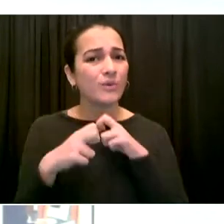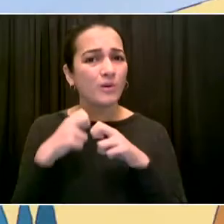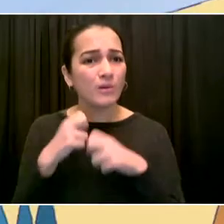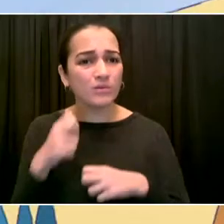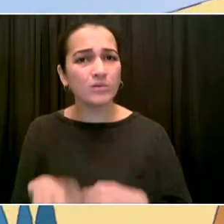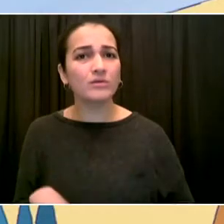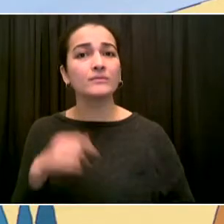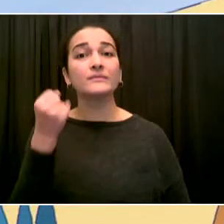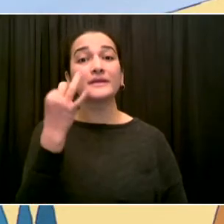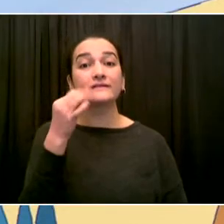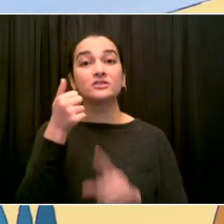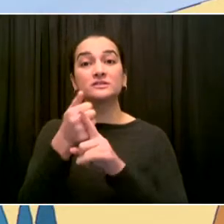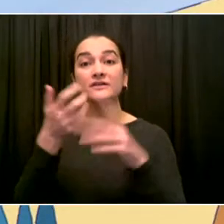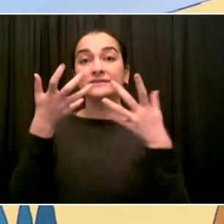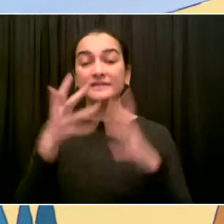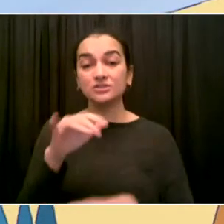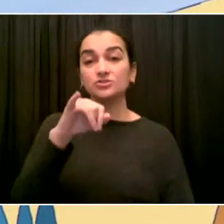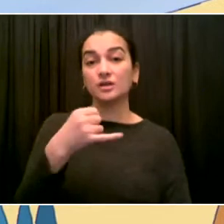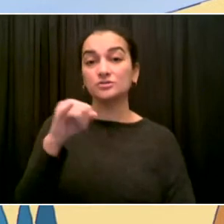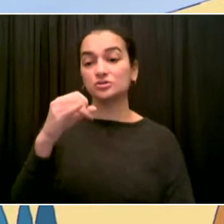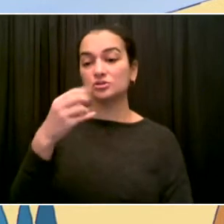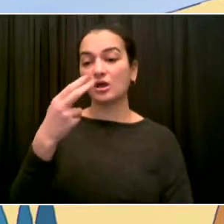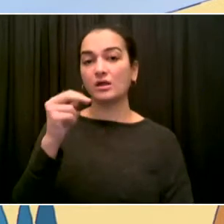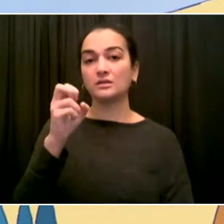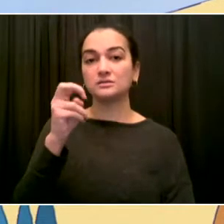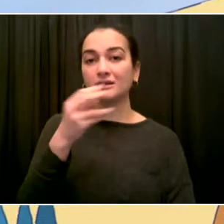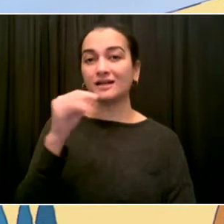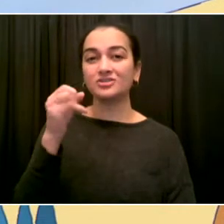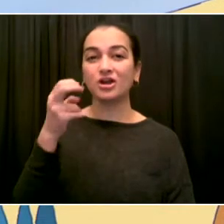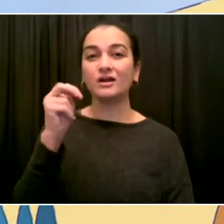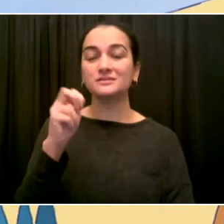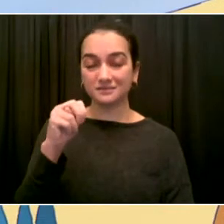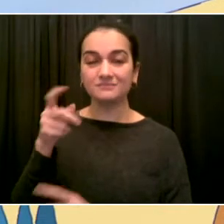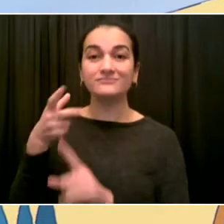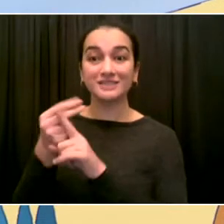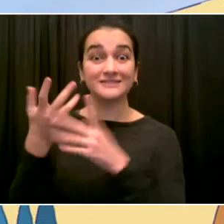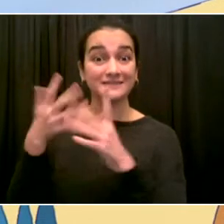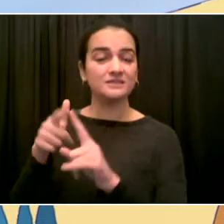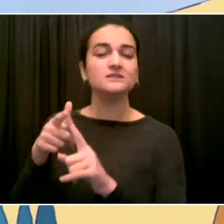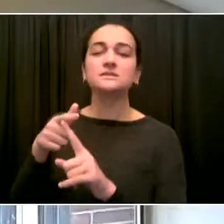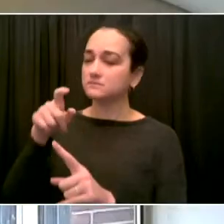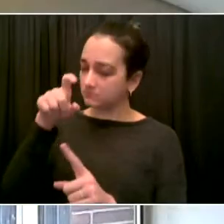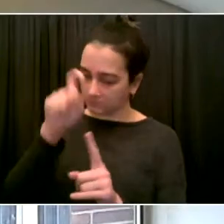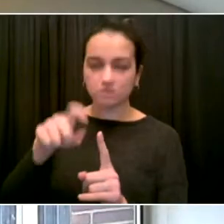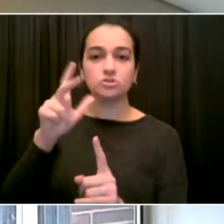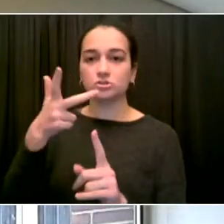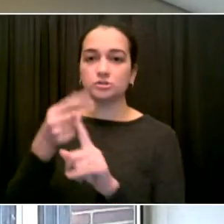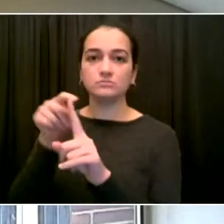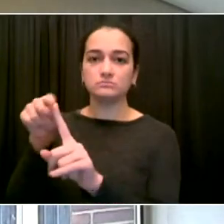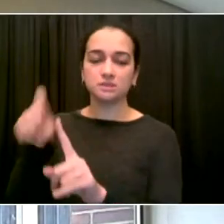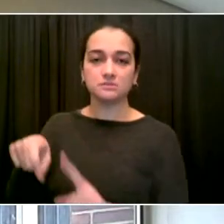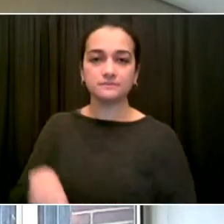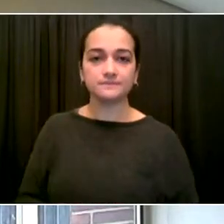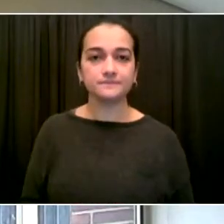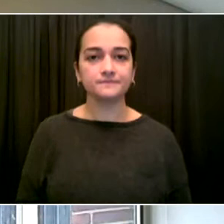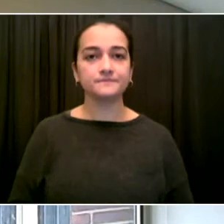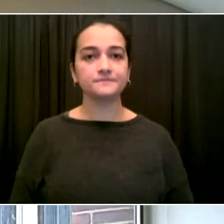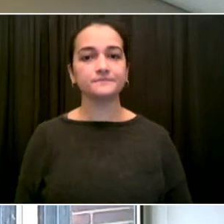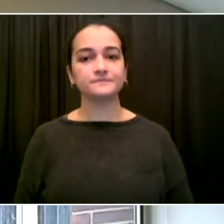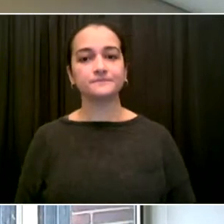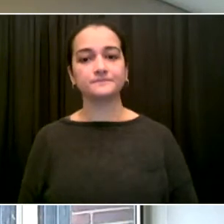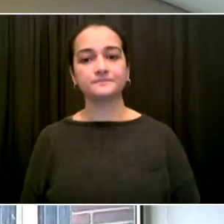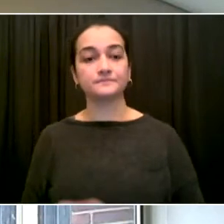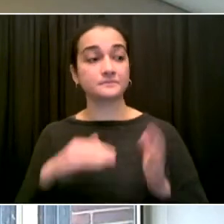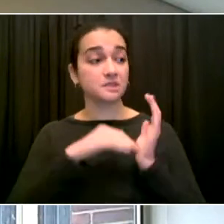you want to add? Yeah, just Aaron, on a personal note, I appreciate your question. We're looking forward to understanding its